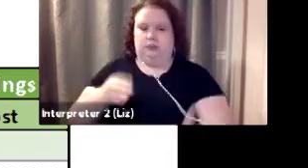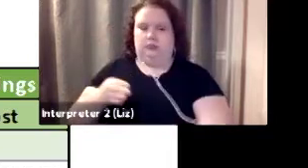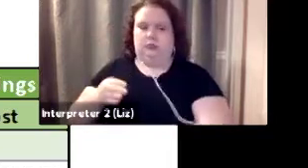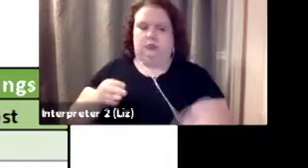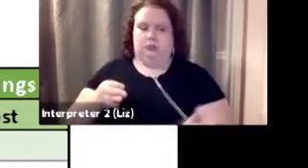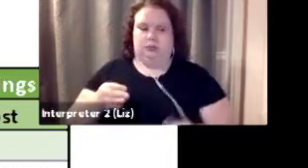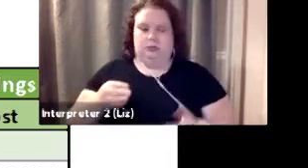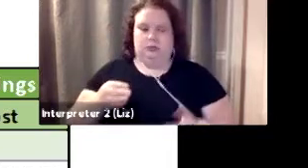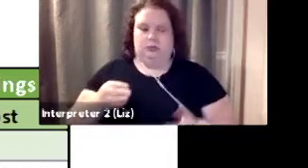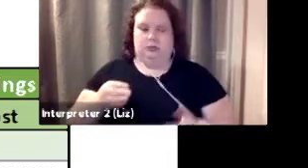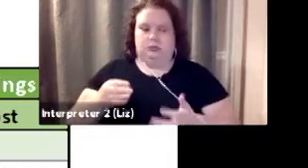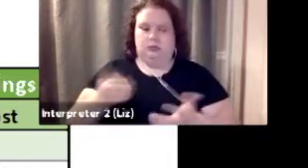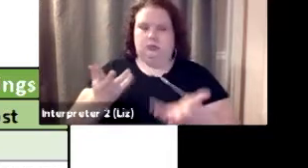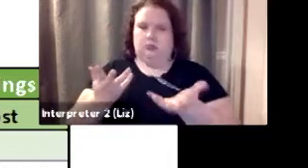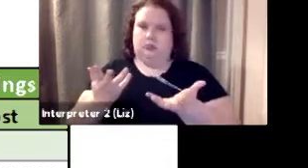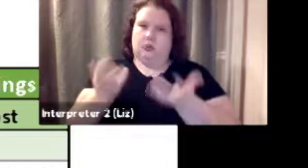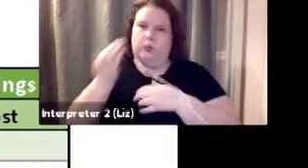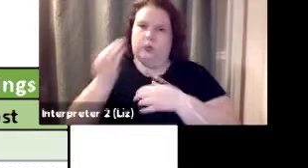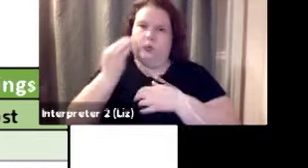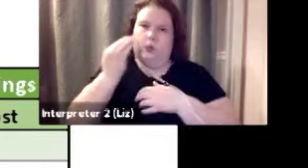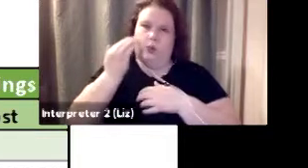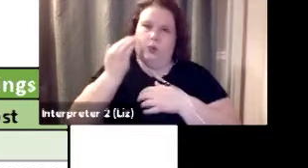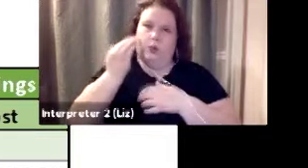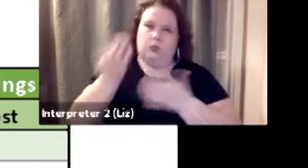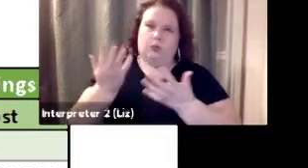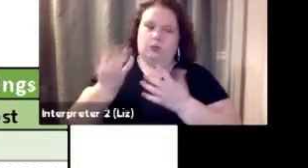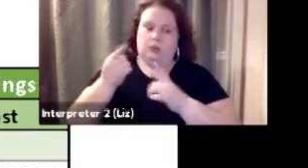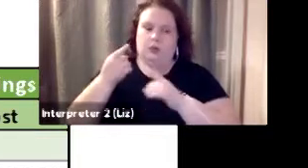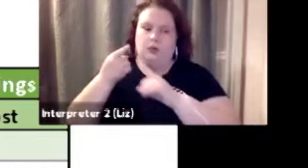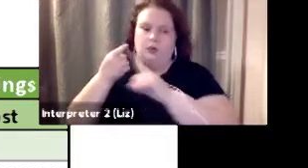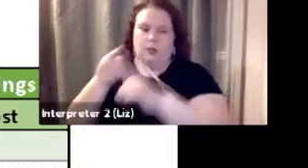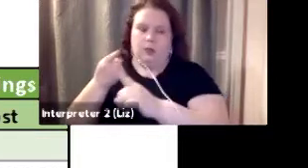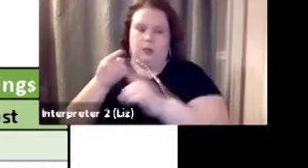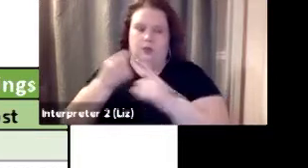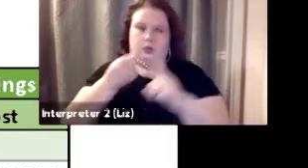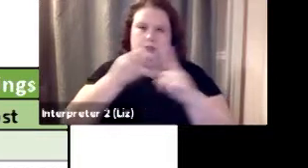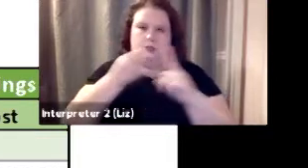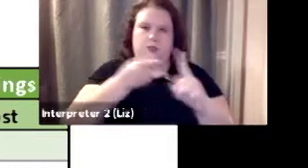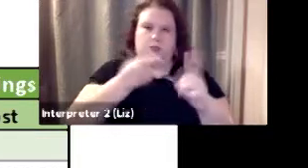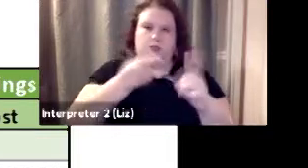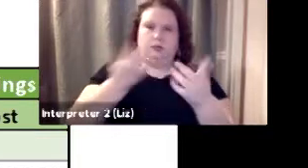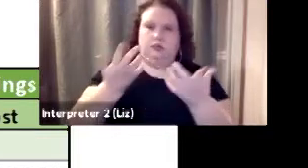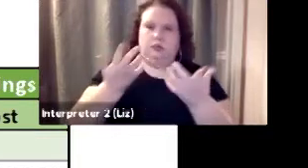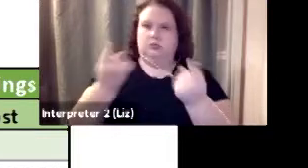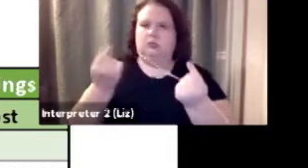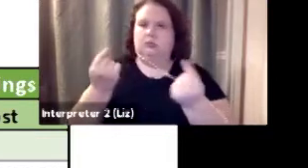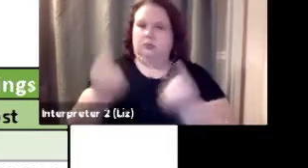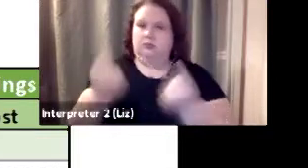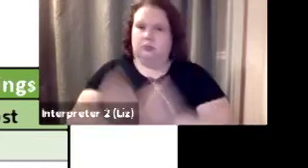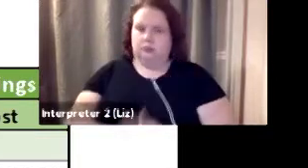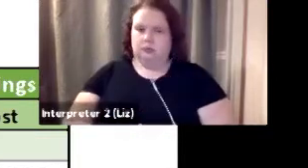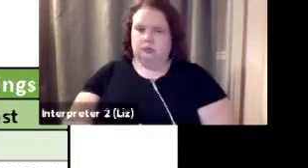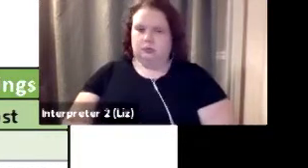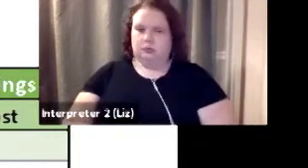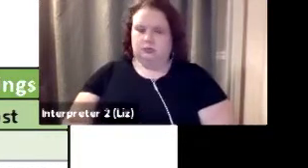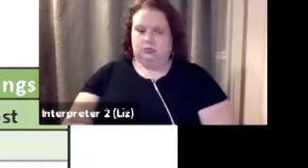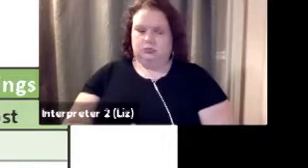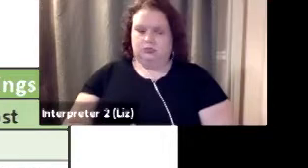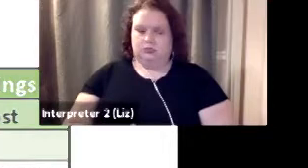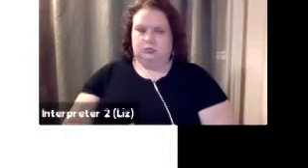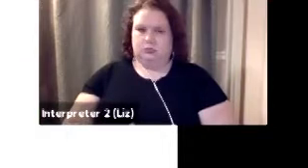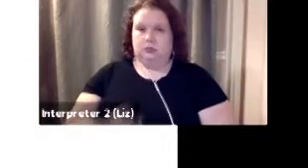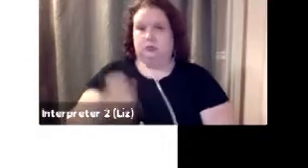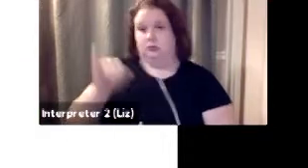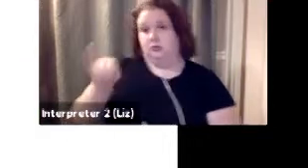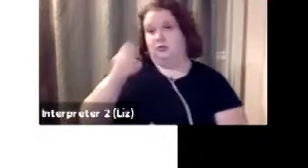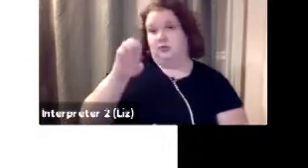that we want to set that's guide and going to guide that vision for the next 10 to 15 year period. So Jessica, if you'll take us forward one here.